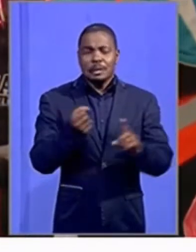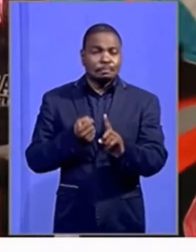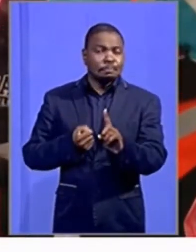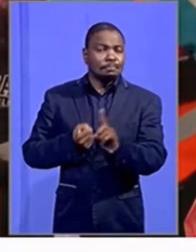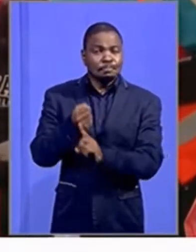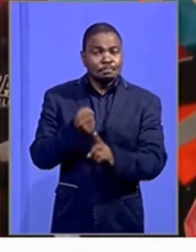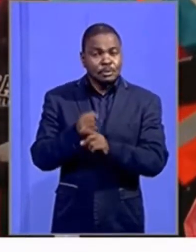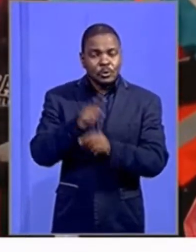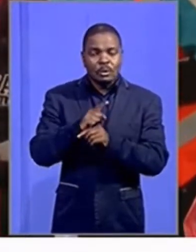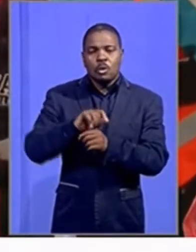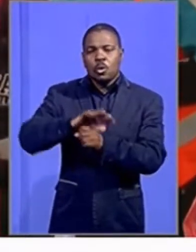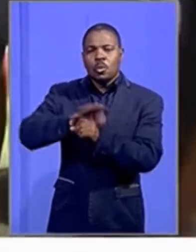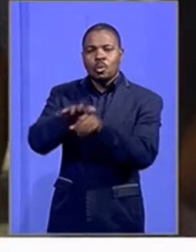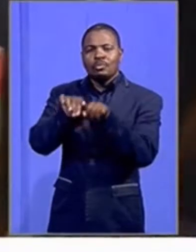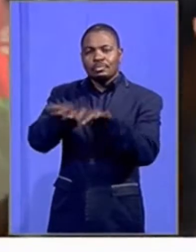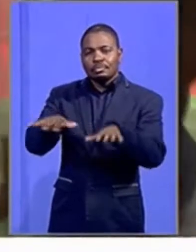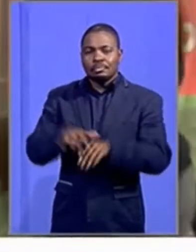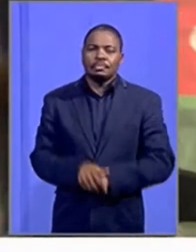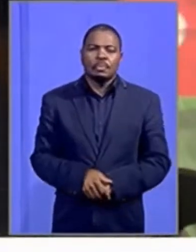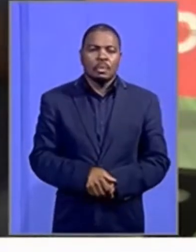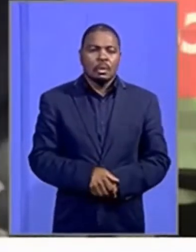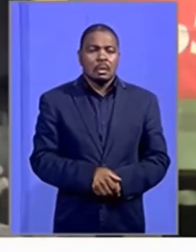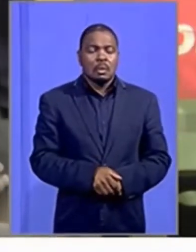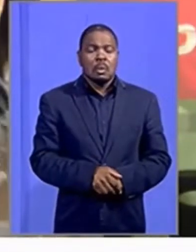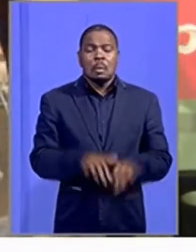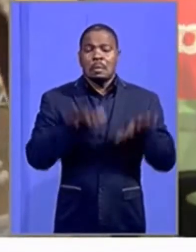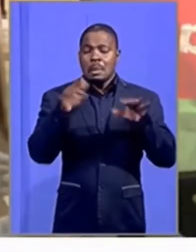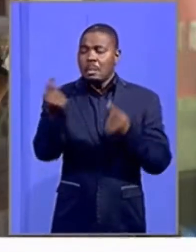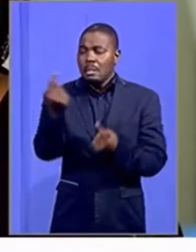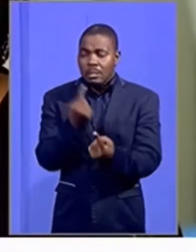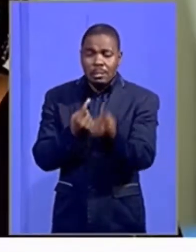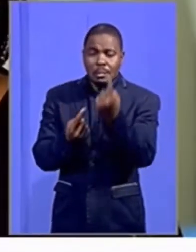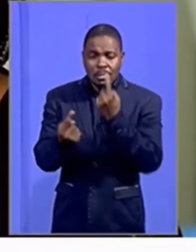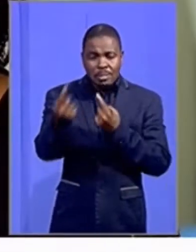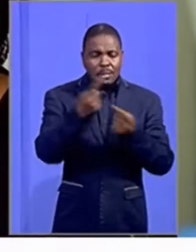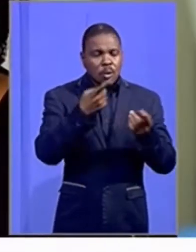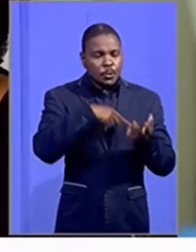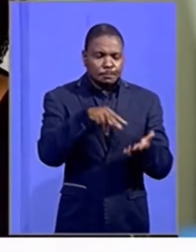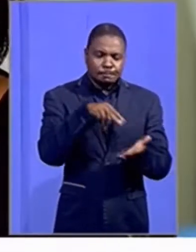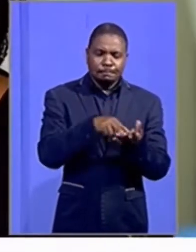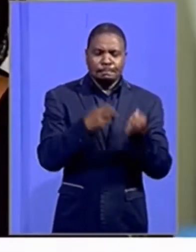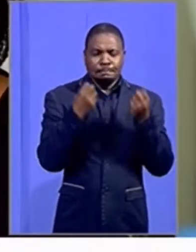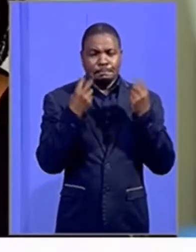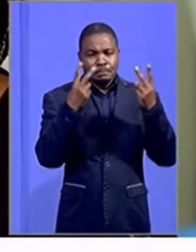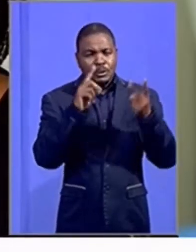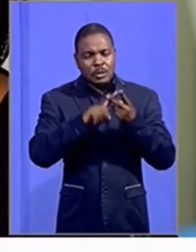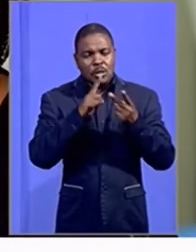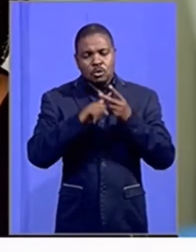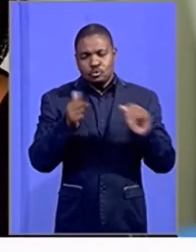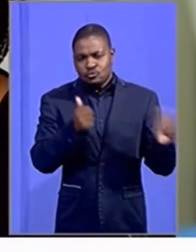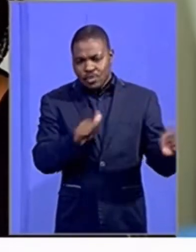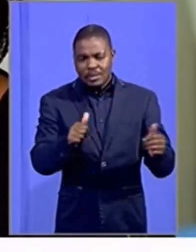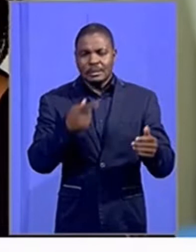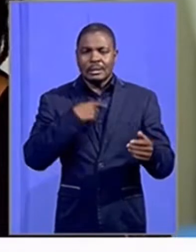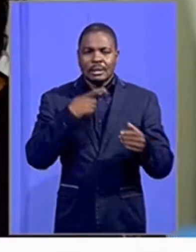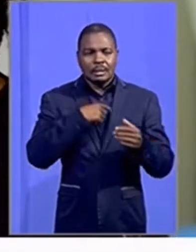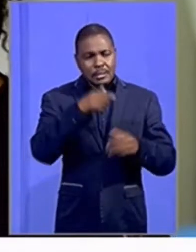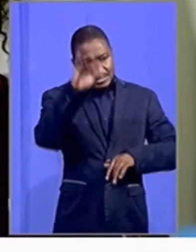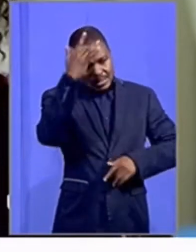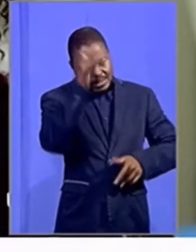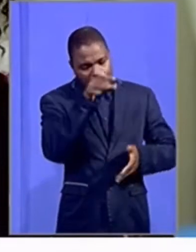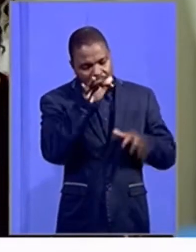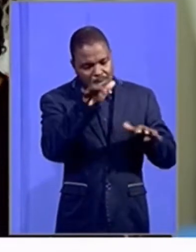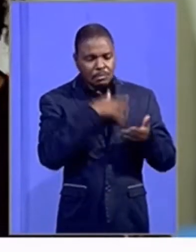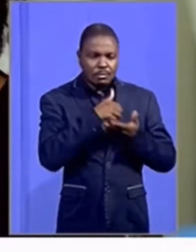le COVID-19. Everybody came forward, we stood up, and we were ready to take care of patients and to